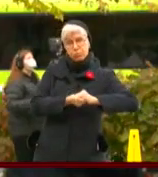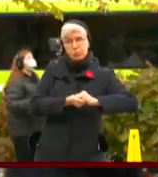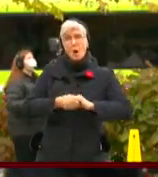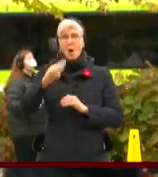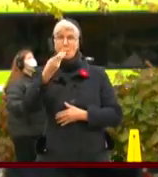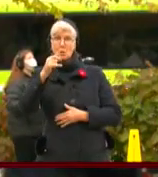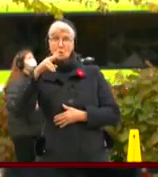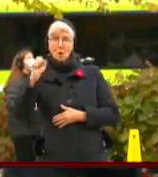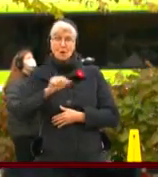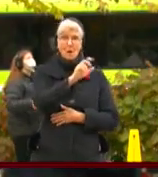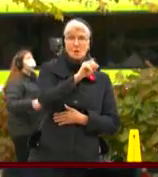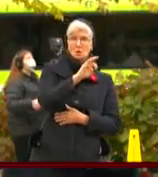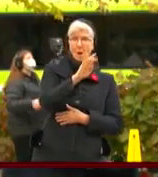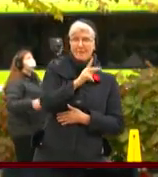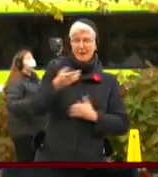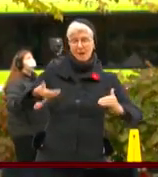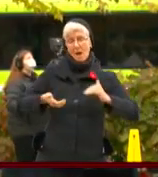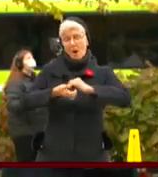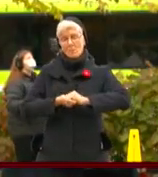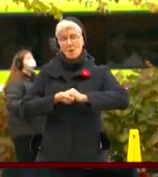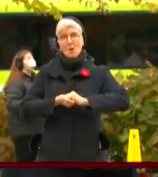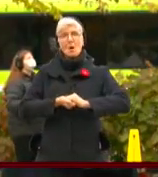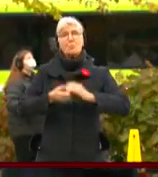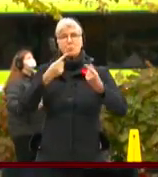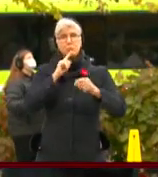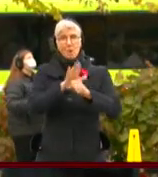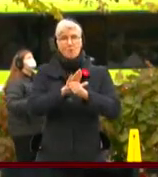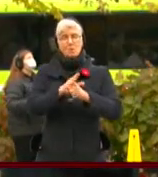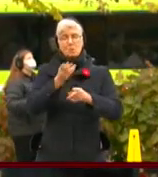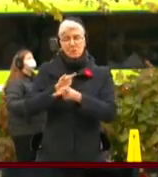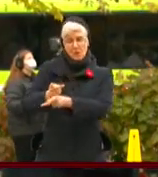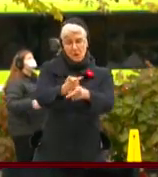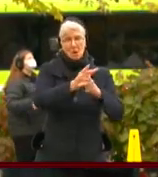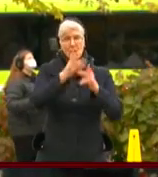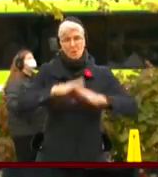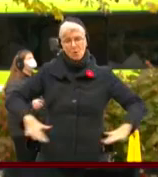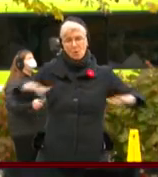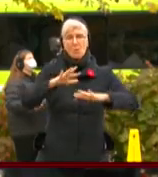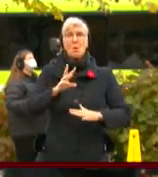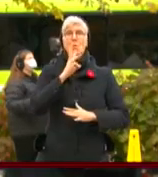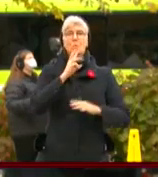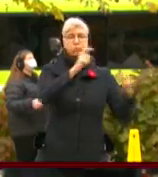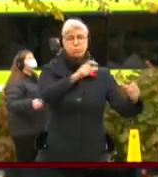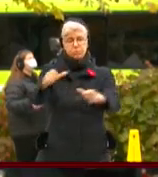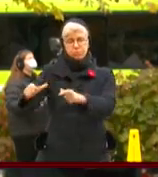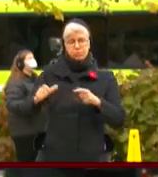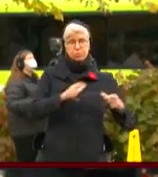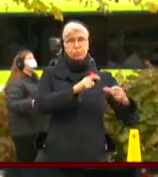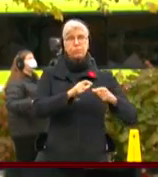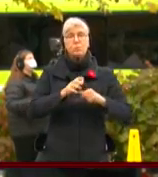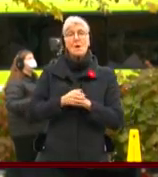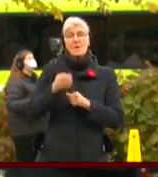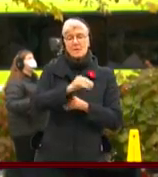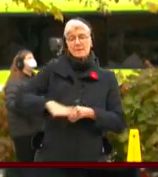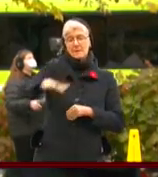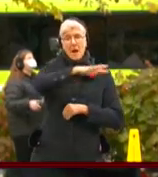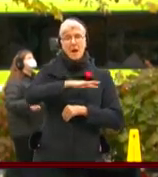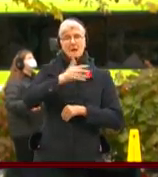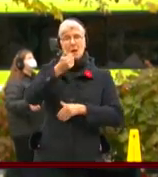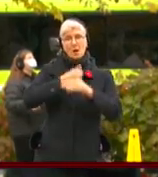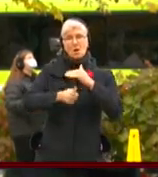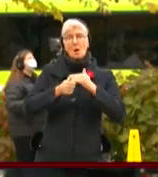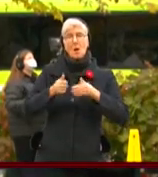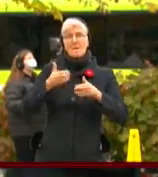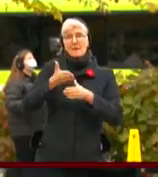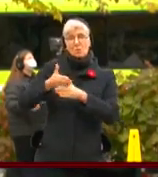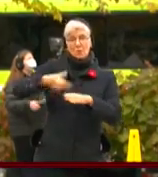Haudenosaunee and the Anishinaabeg to share and care for the resources around the Great Lakes. We further acknowledge that this land is covered by the